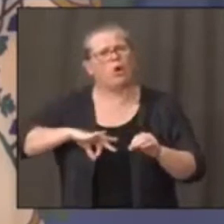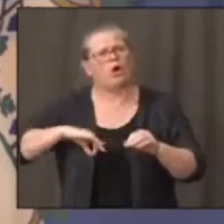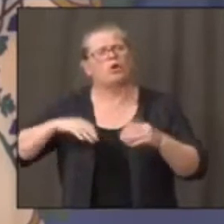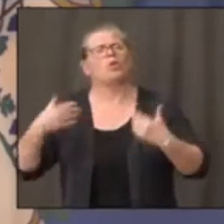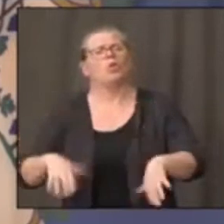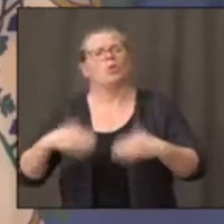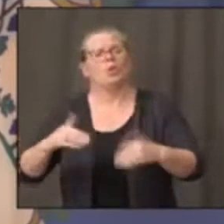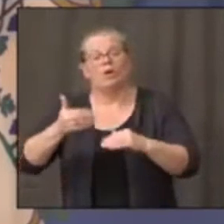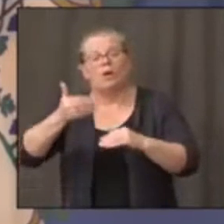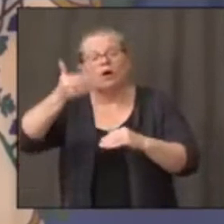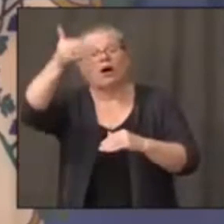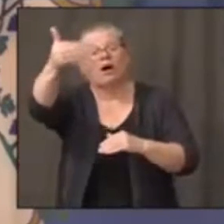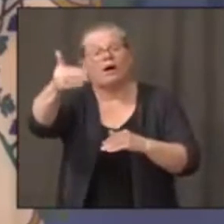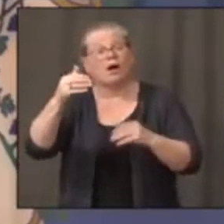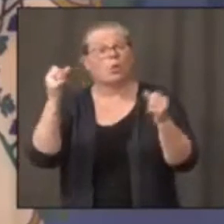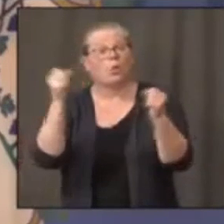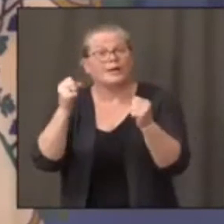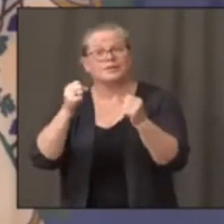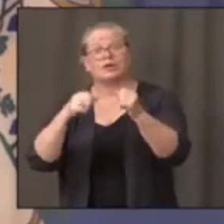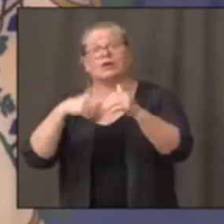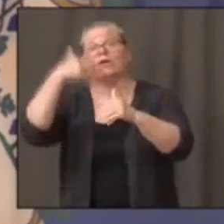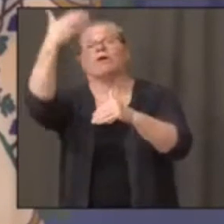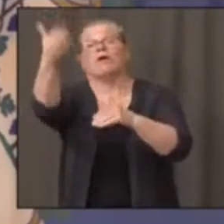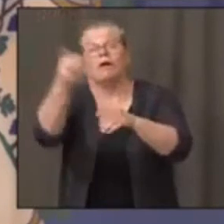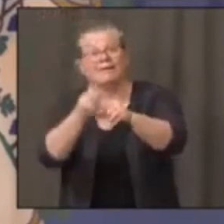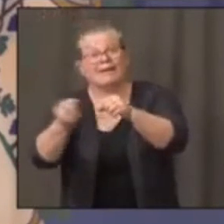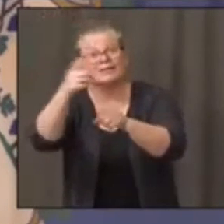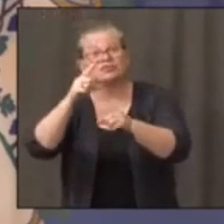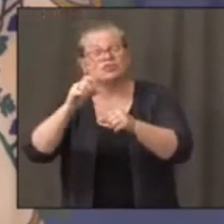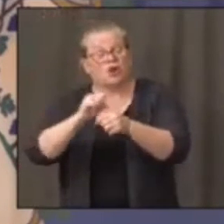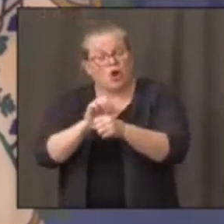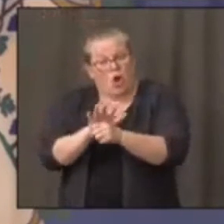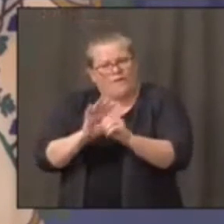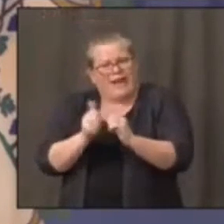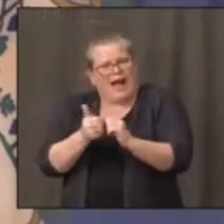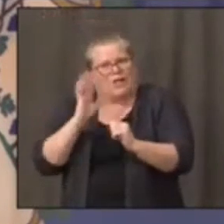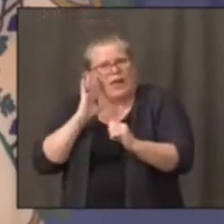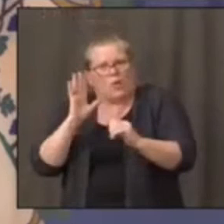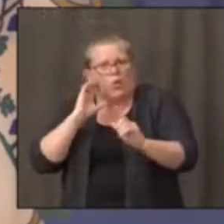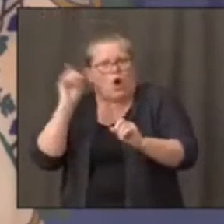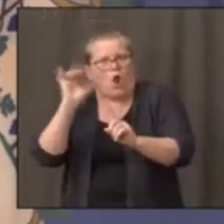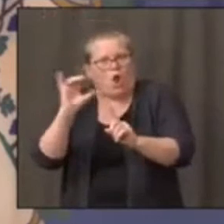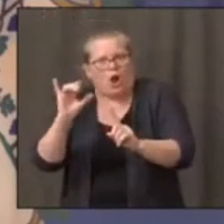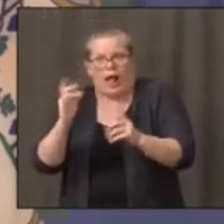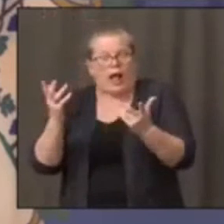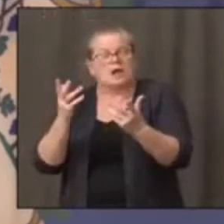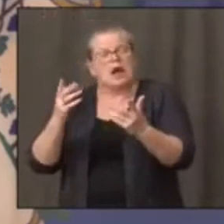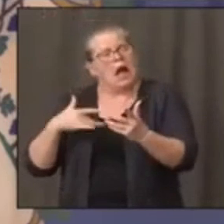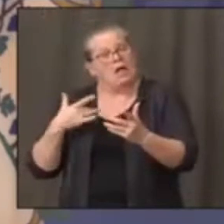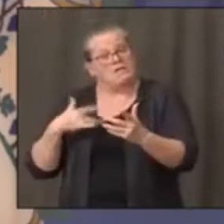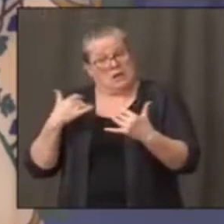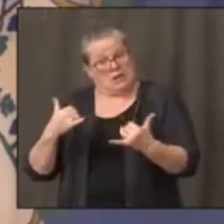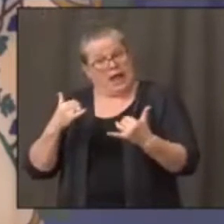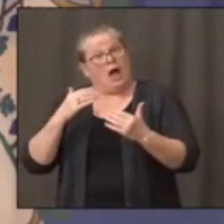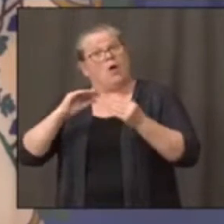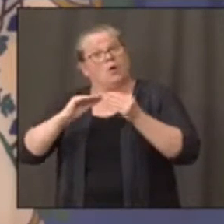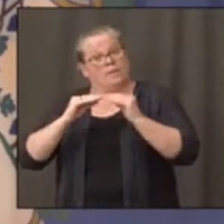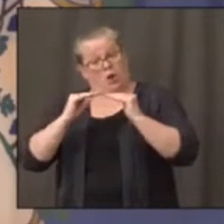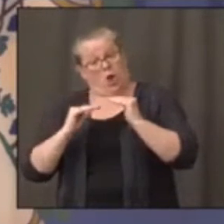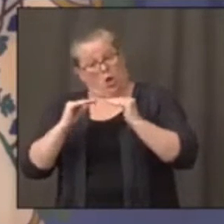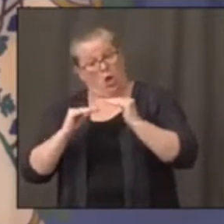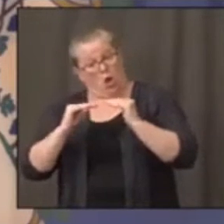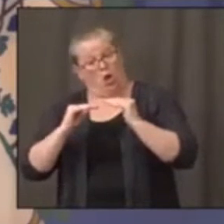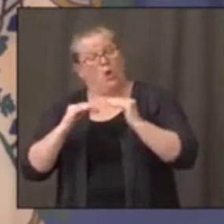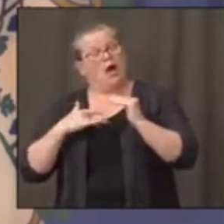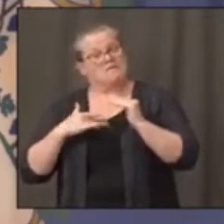opportunity to give these kids a head start. I just think it's something we ought to try and do. And I think we can do it safely. Okay.